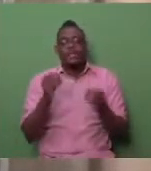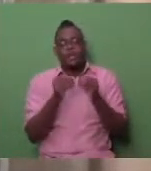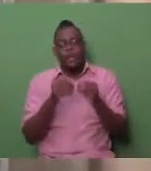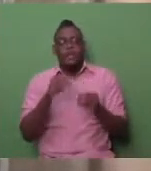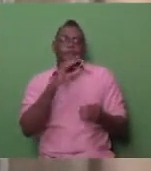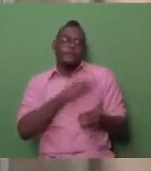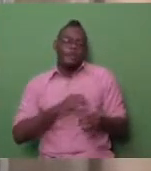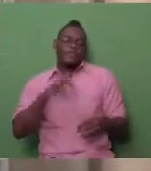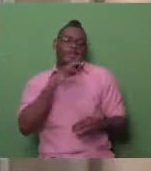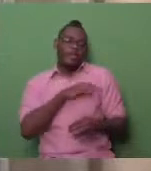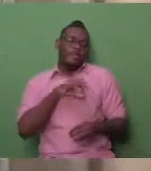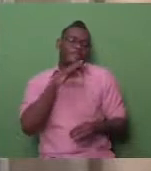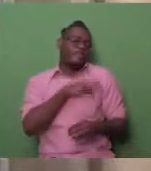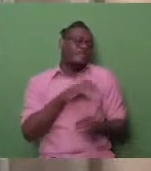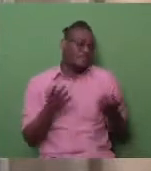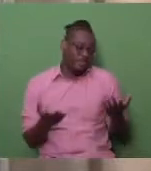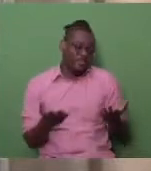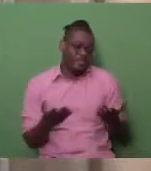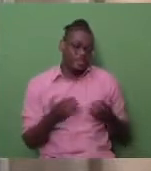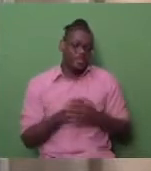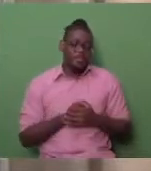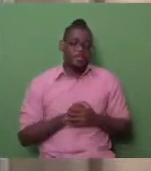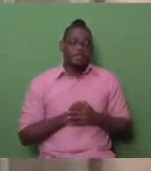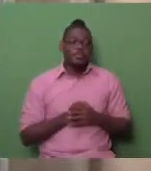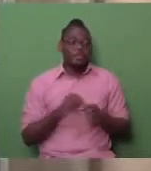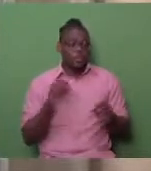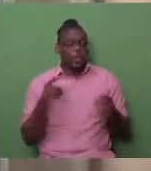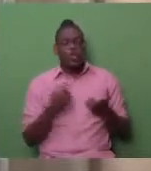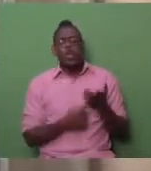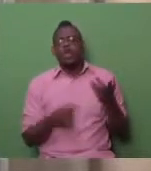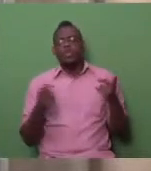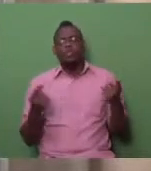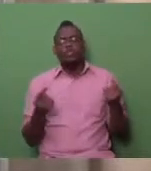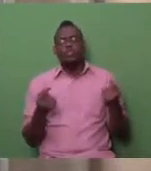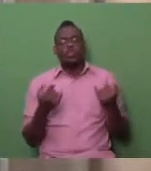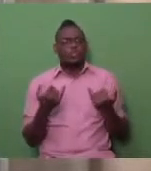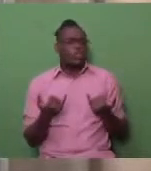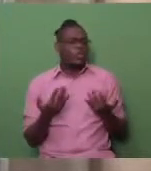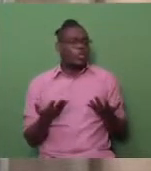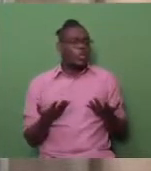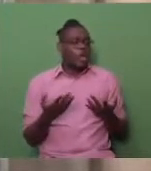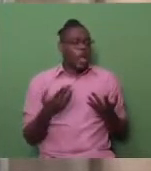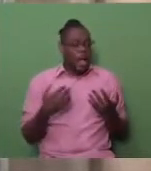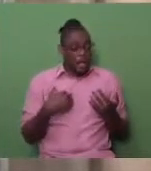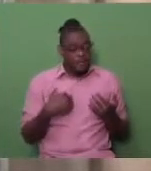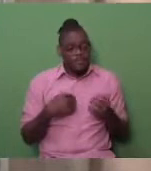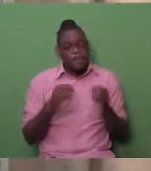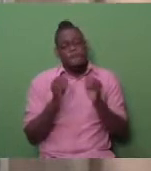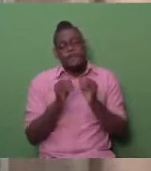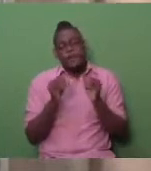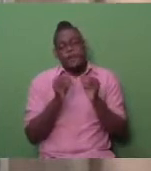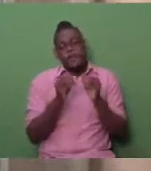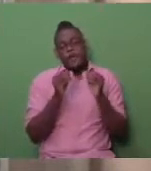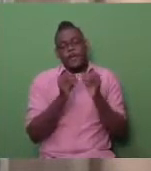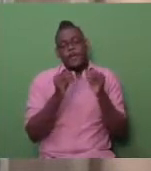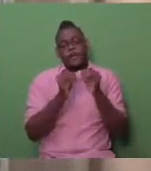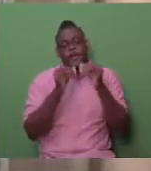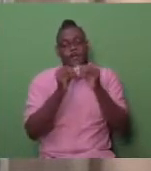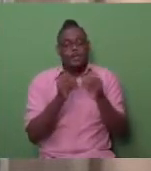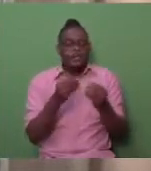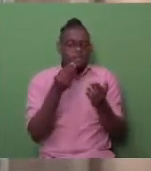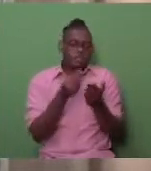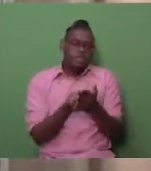diversification to grow more revenue streams and to create forex and to create